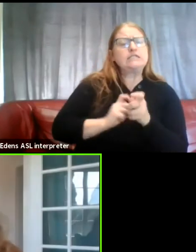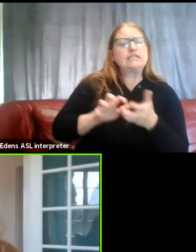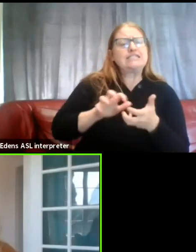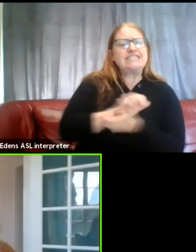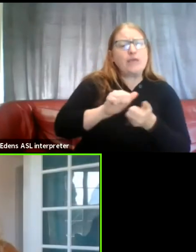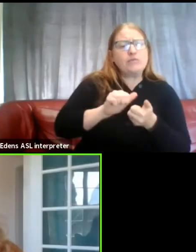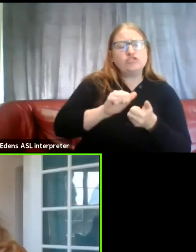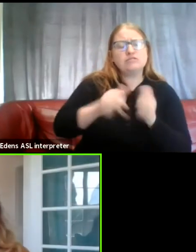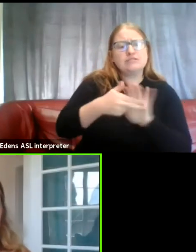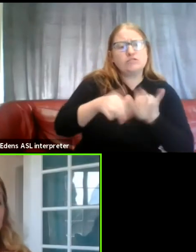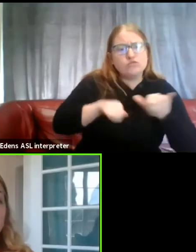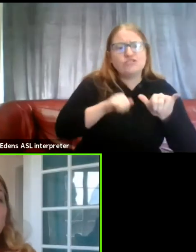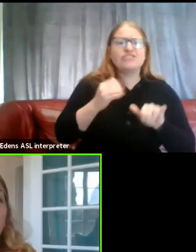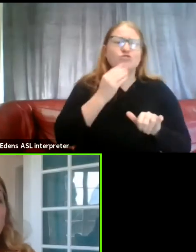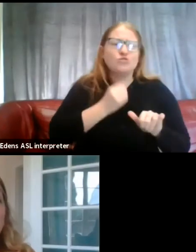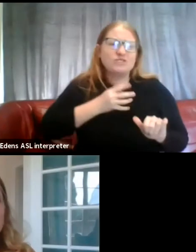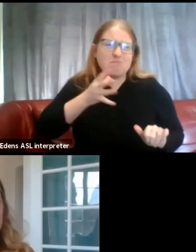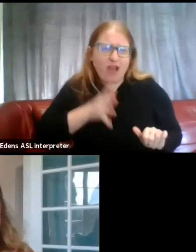mother, the Jap.